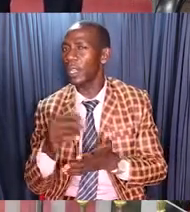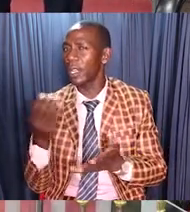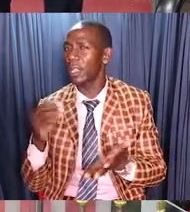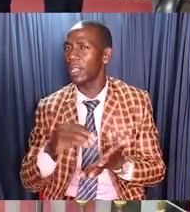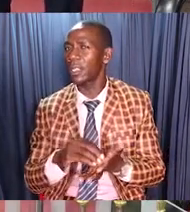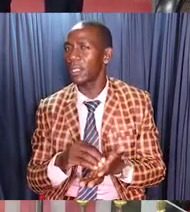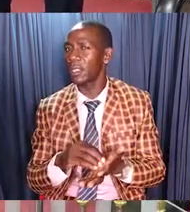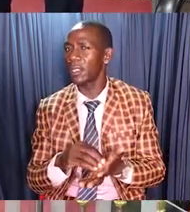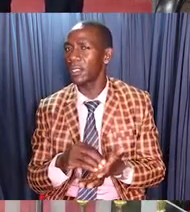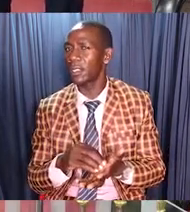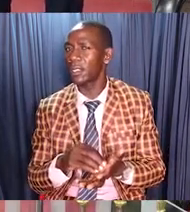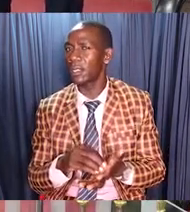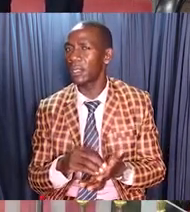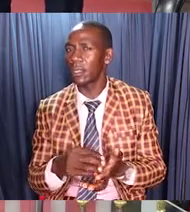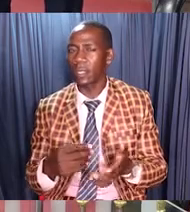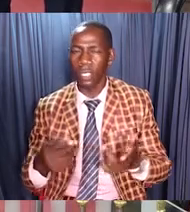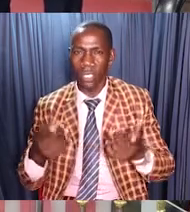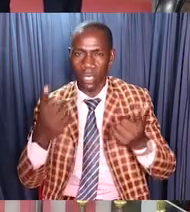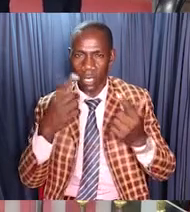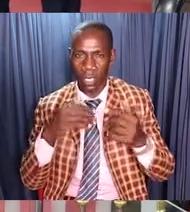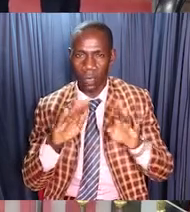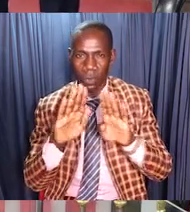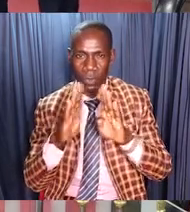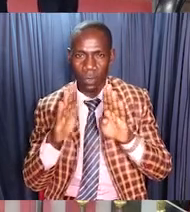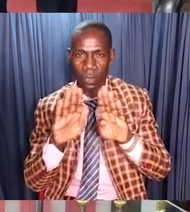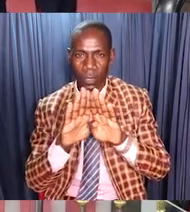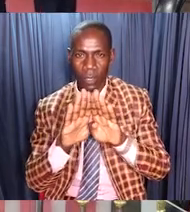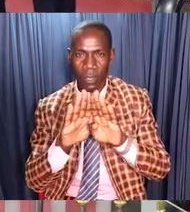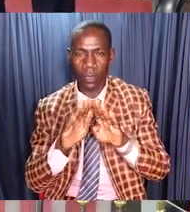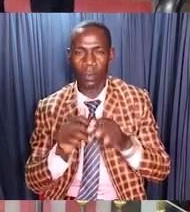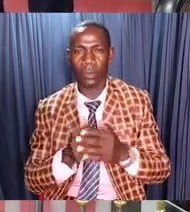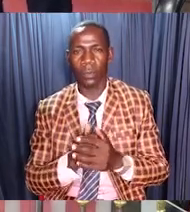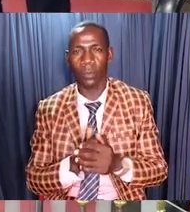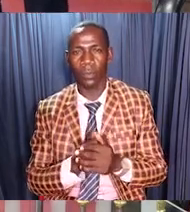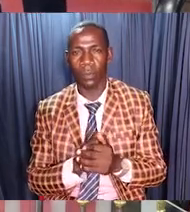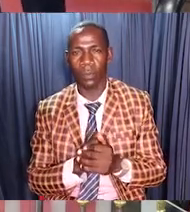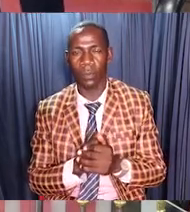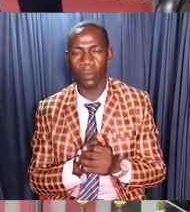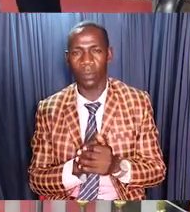again? Amekuja milango imefungwa. He has come, the doors were shut.